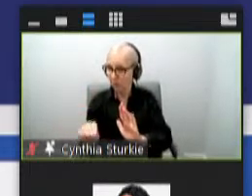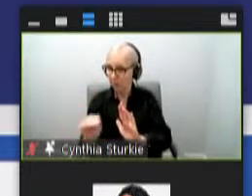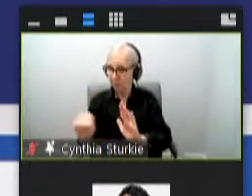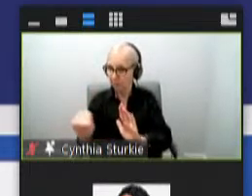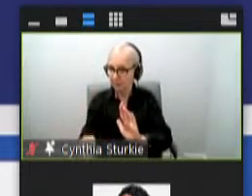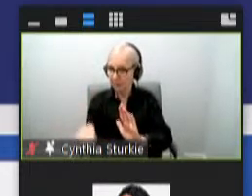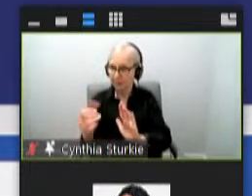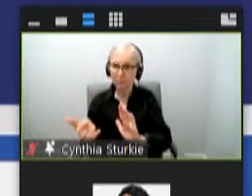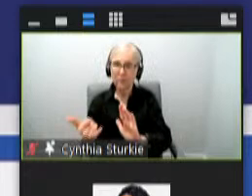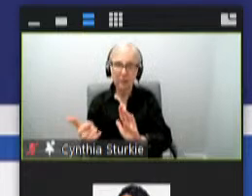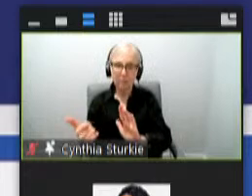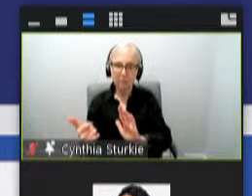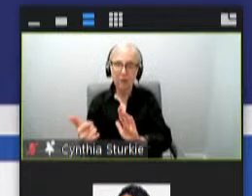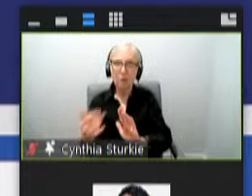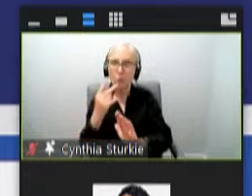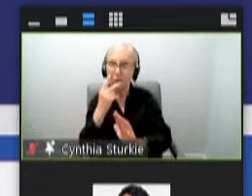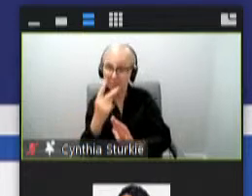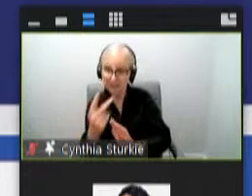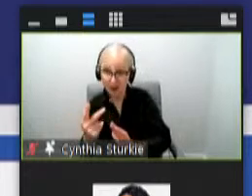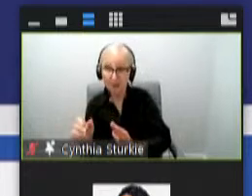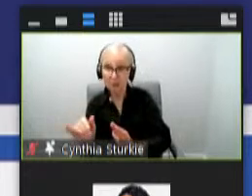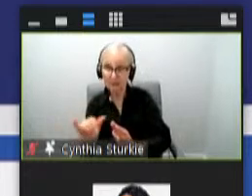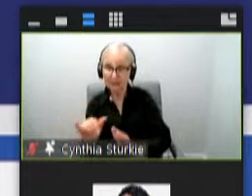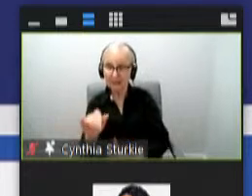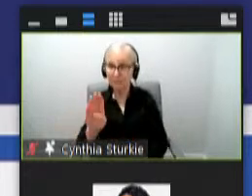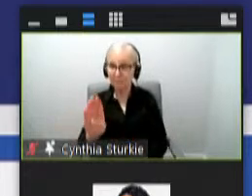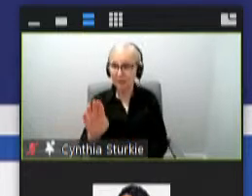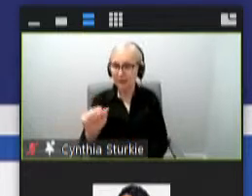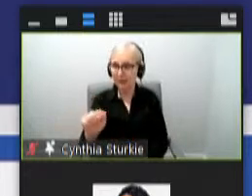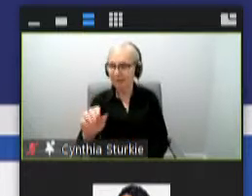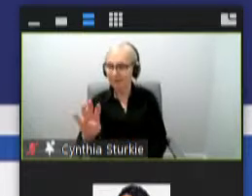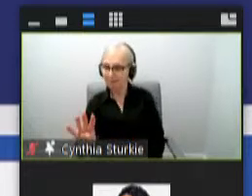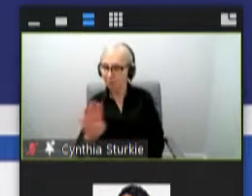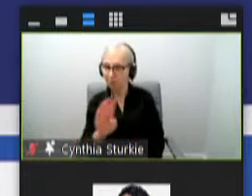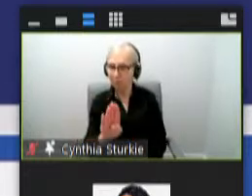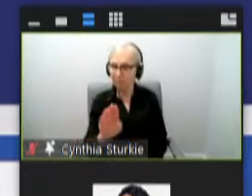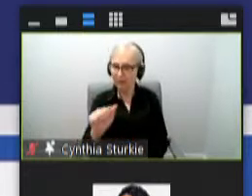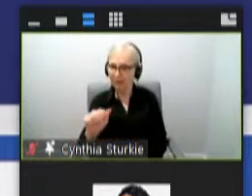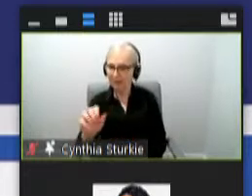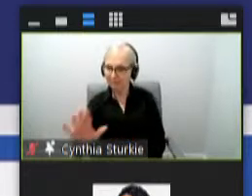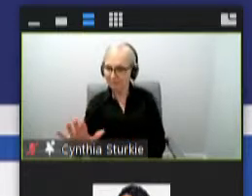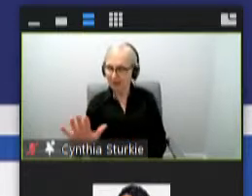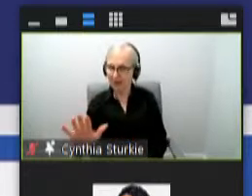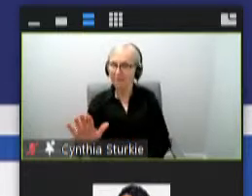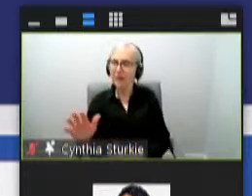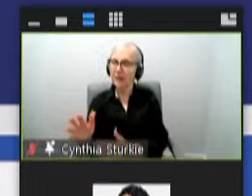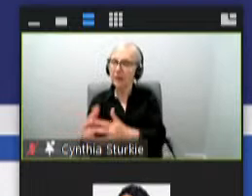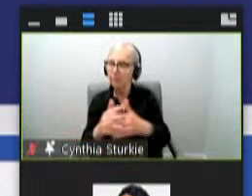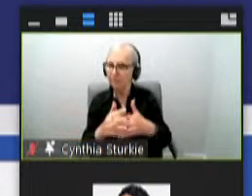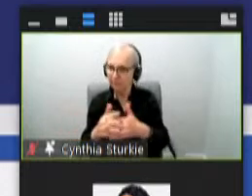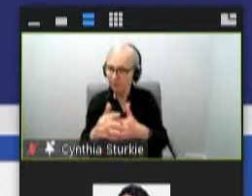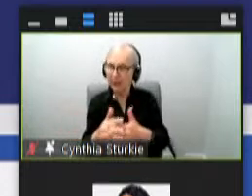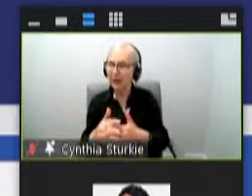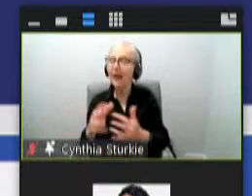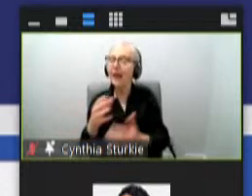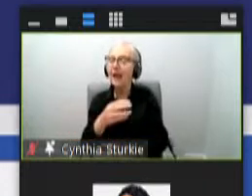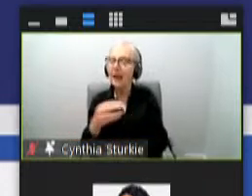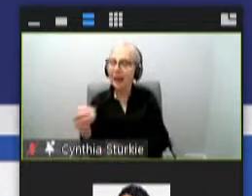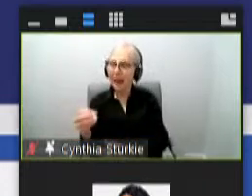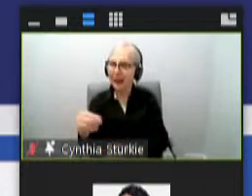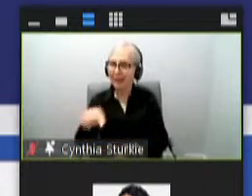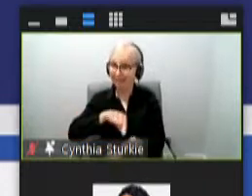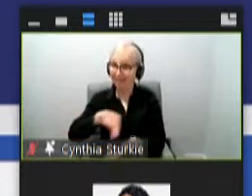had sporadic detections of BA4 and BA5 in the US and here in Colorado. We had our first detection of BA5 just this